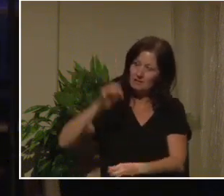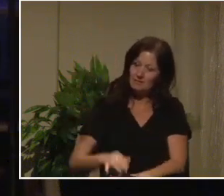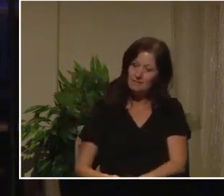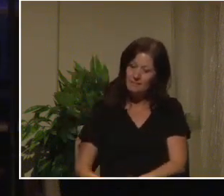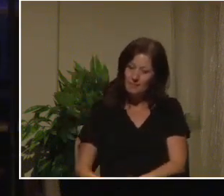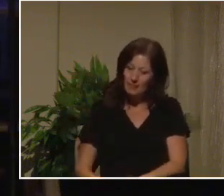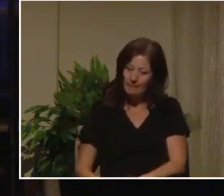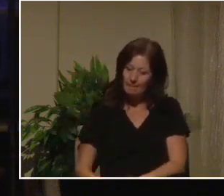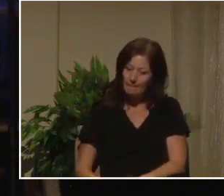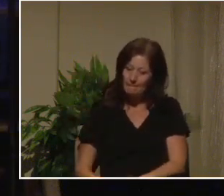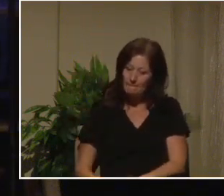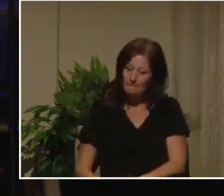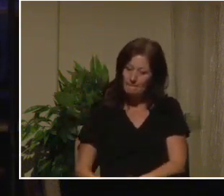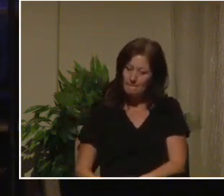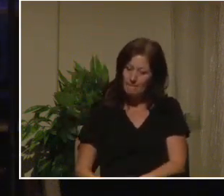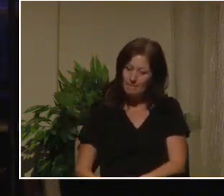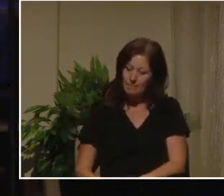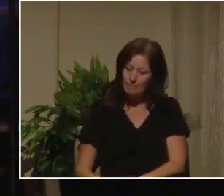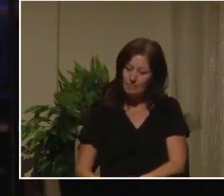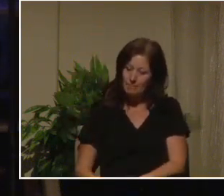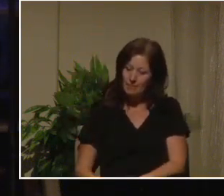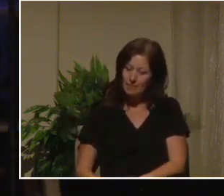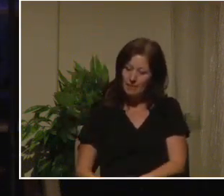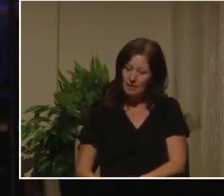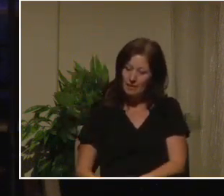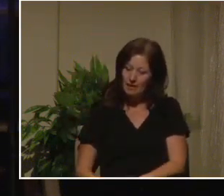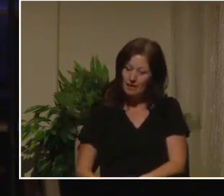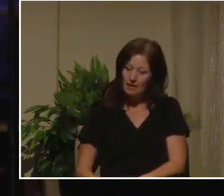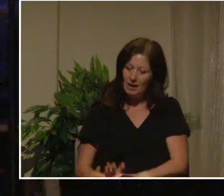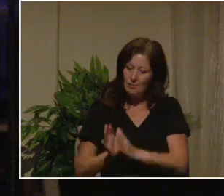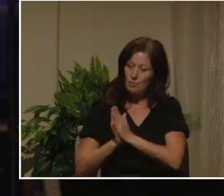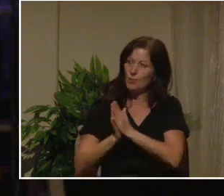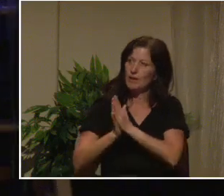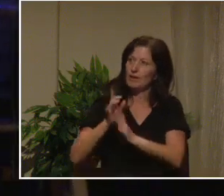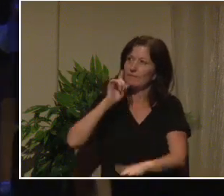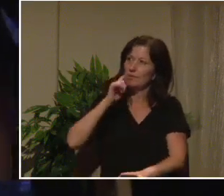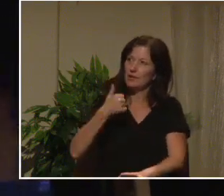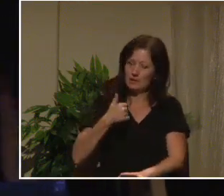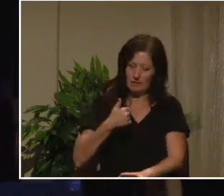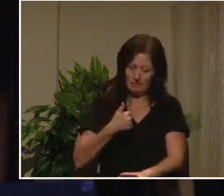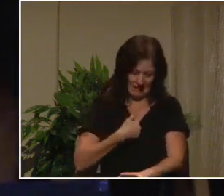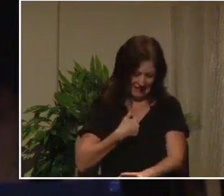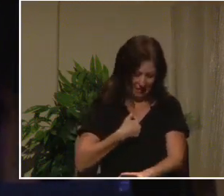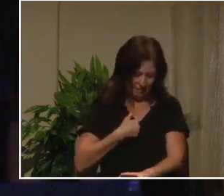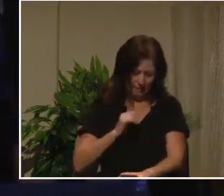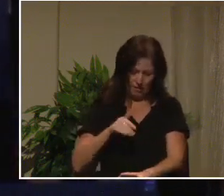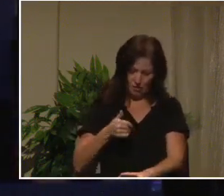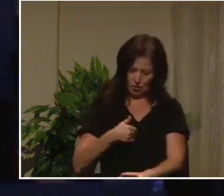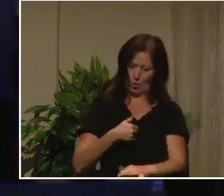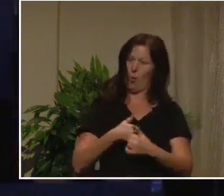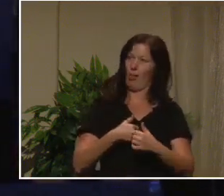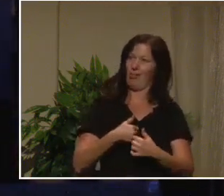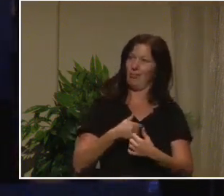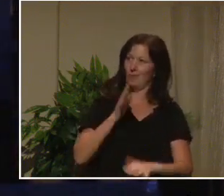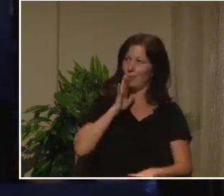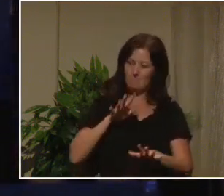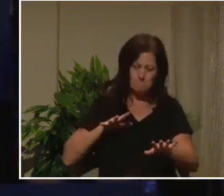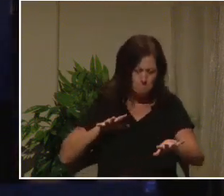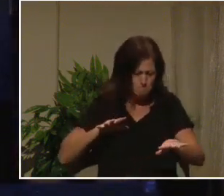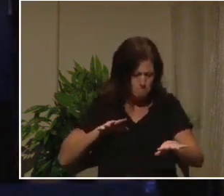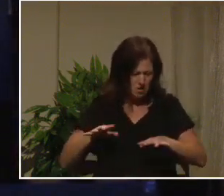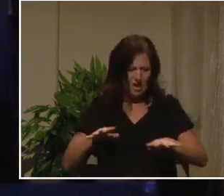And grant that we could have a self-quake that would change the most important thing there is to change, and that is our understanding of who you